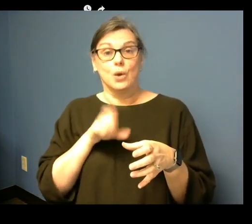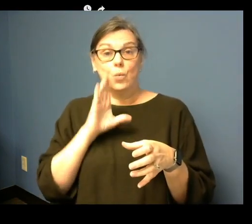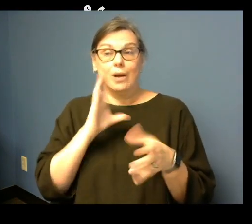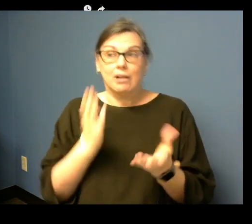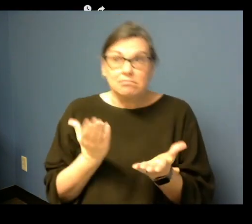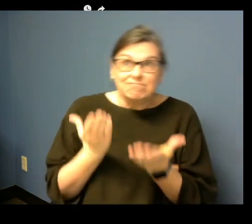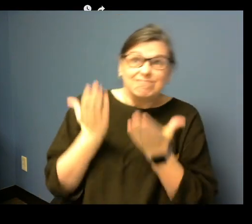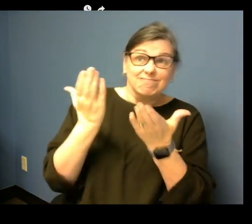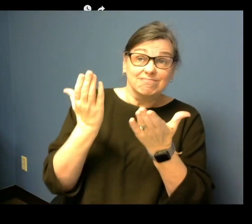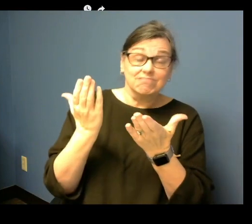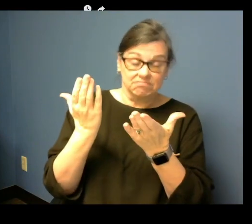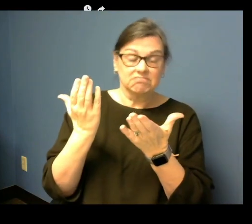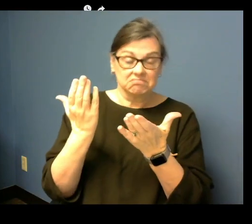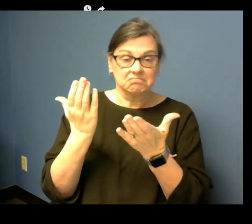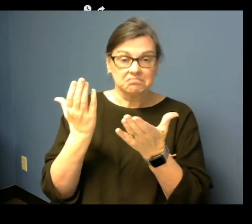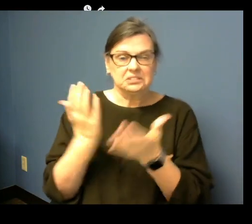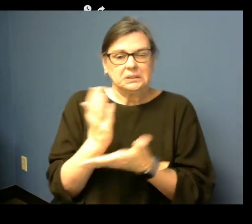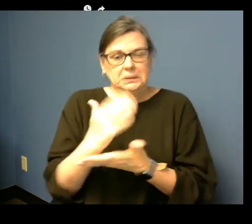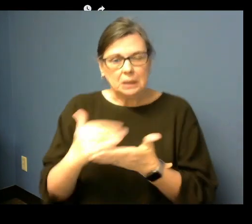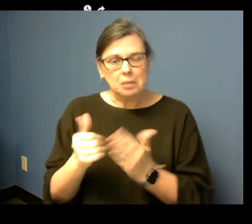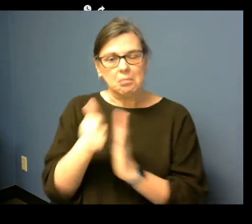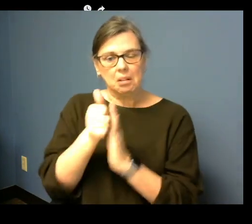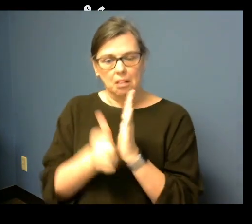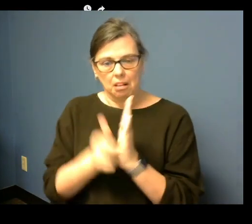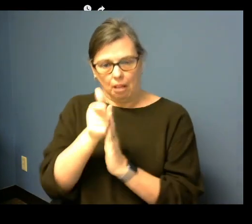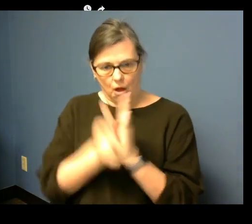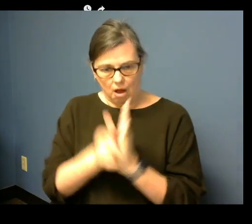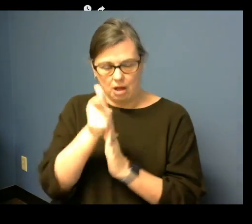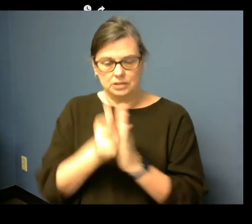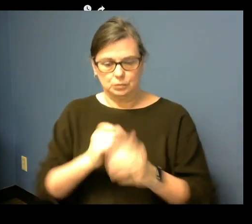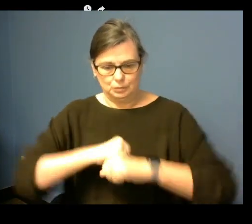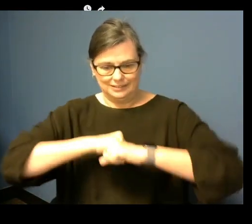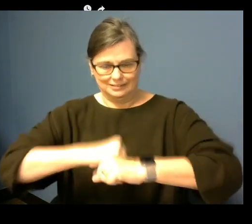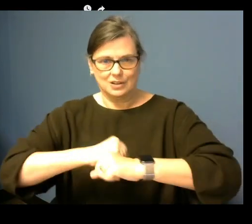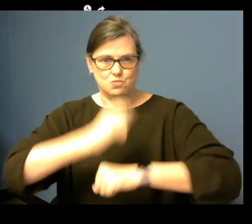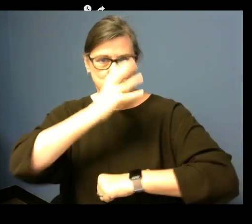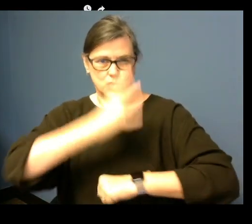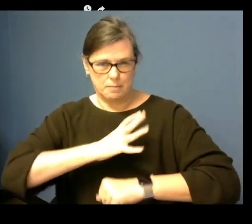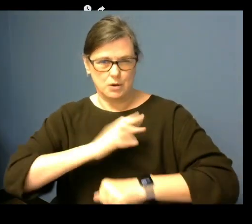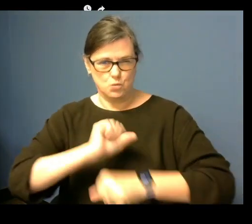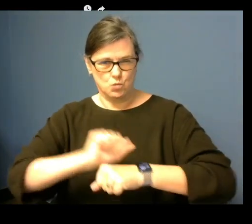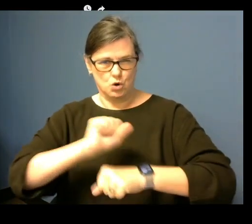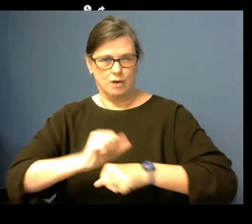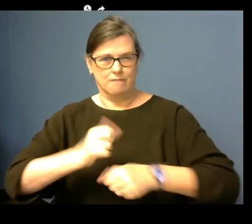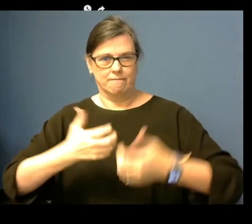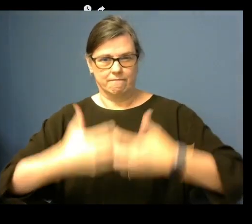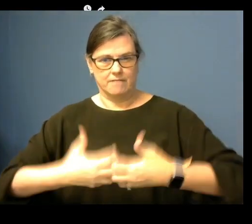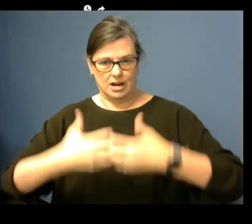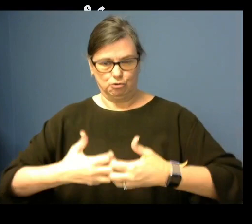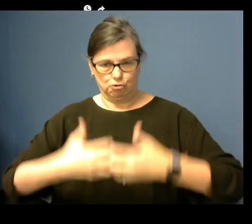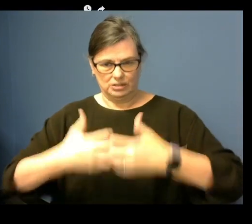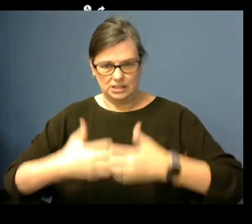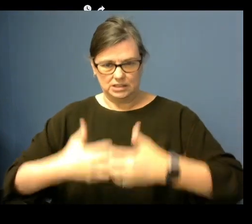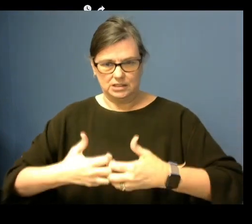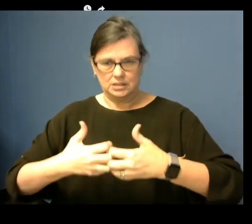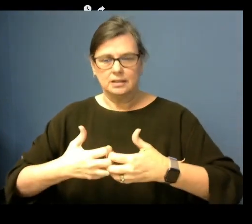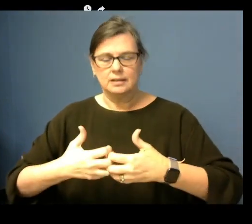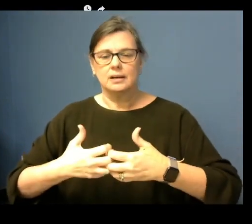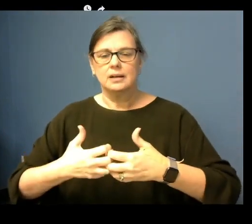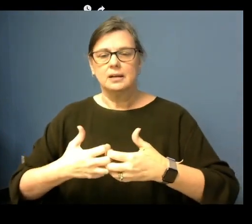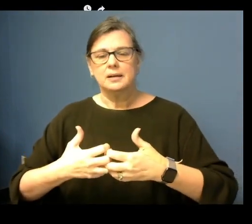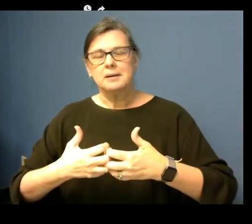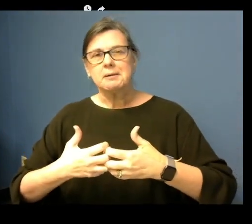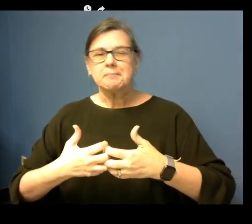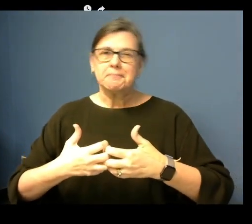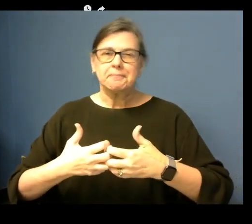isn't so clearly black and white to say that progressives are only reformers and not revolutionaries, but